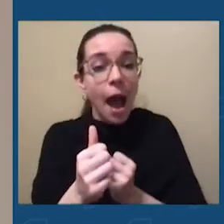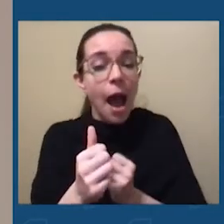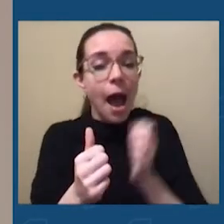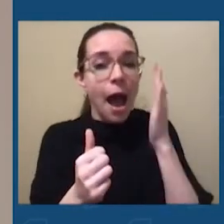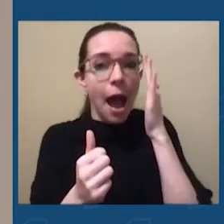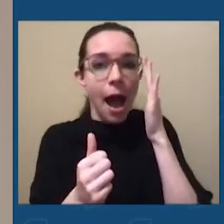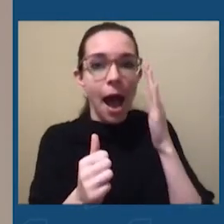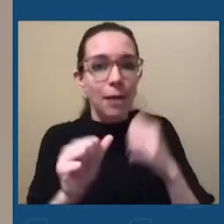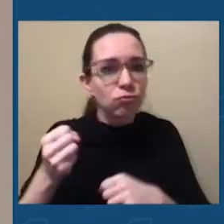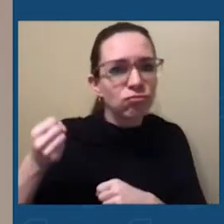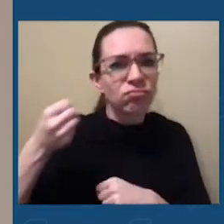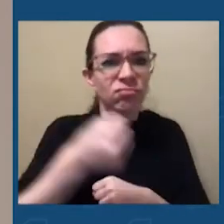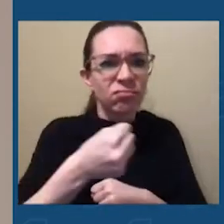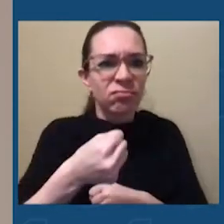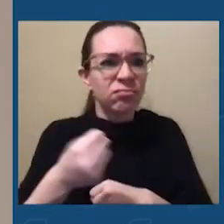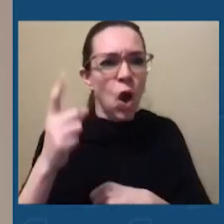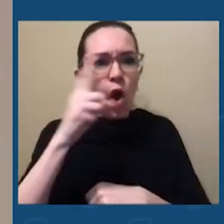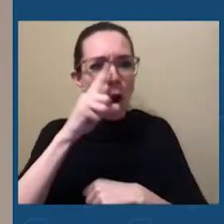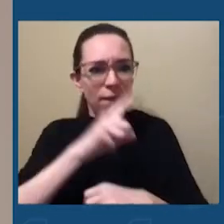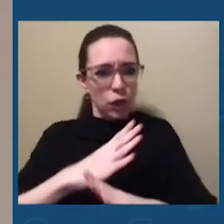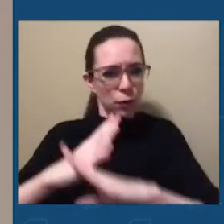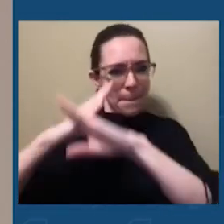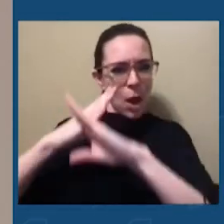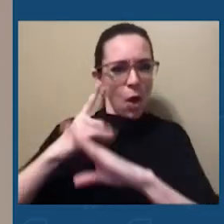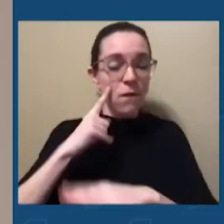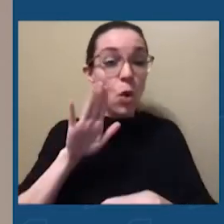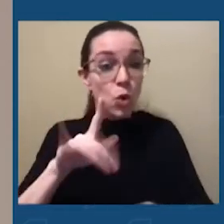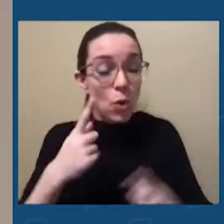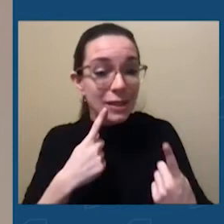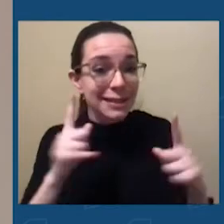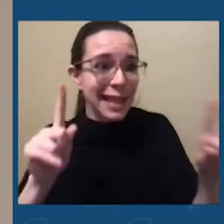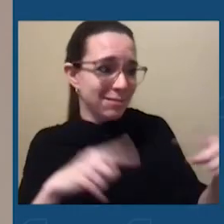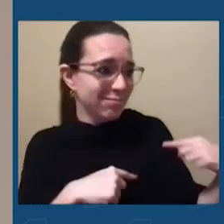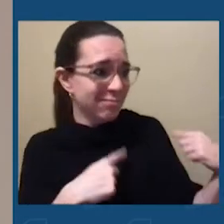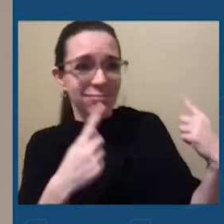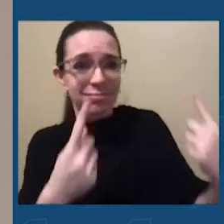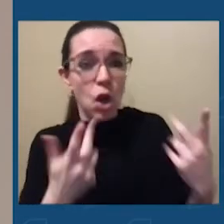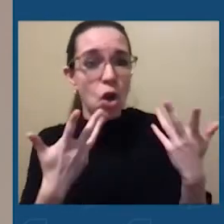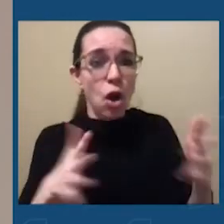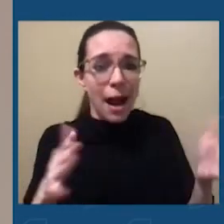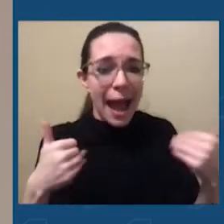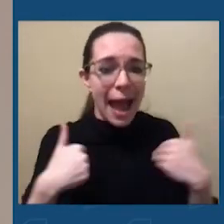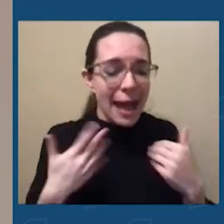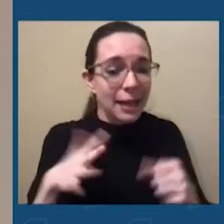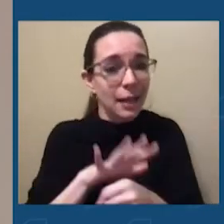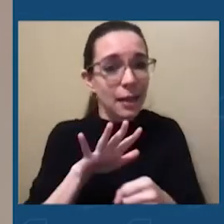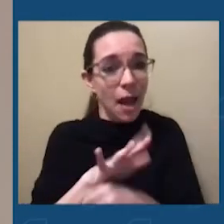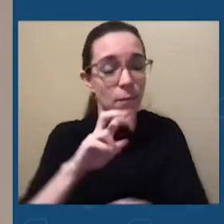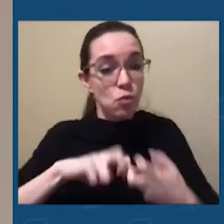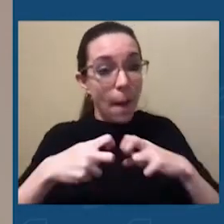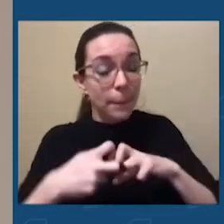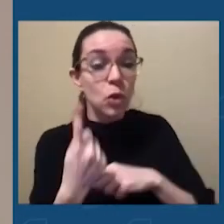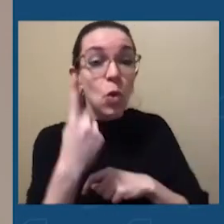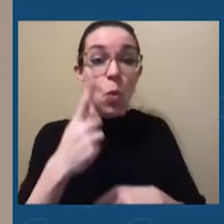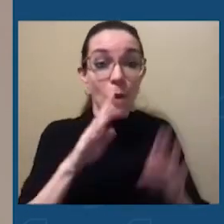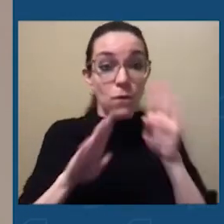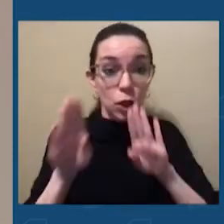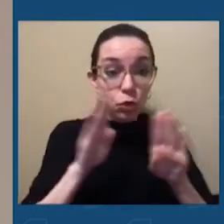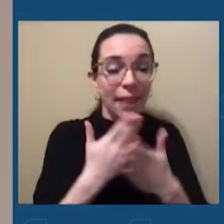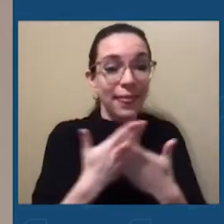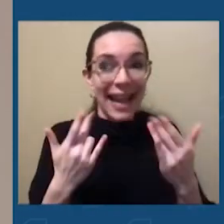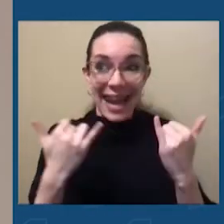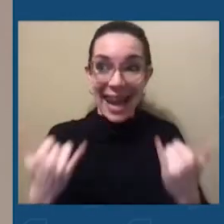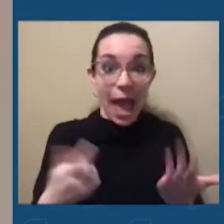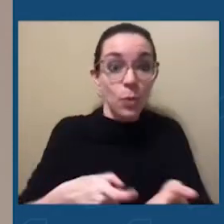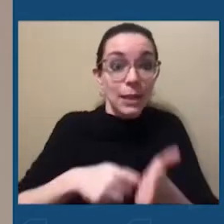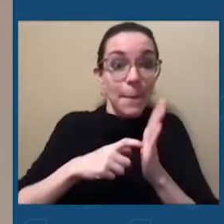artificial barriers in your way to your success. There's been enough problems. The frustrating thing coming out of this pandemic is there's demand for new vehicles.